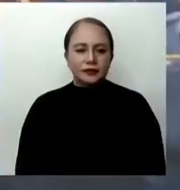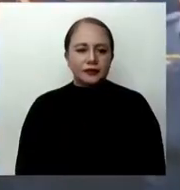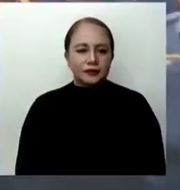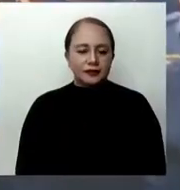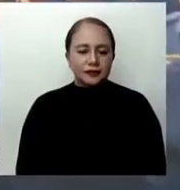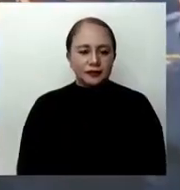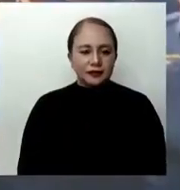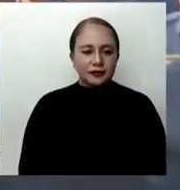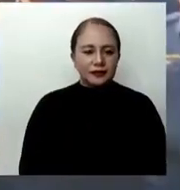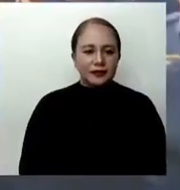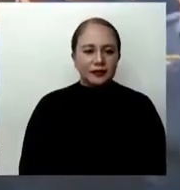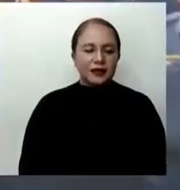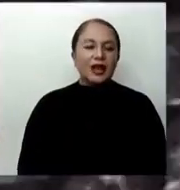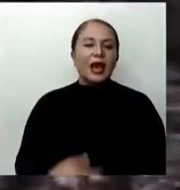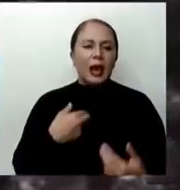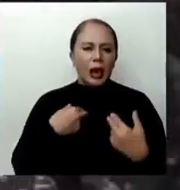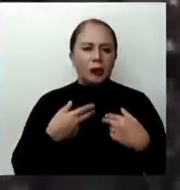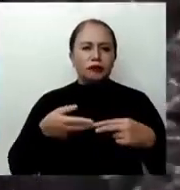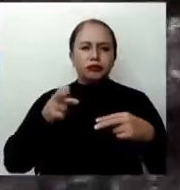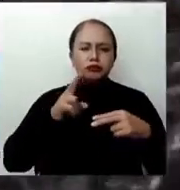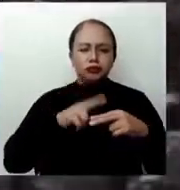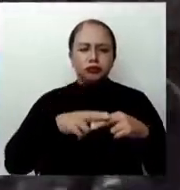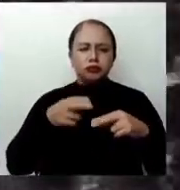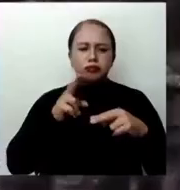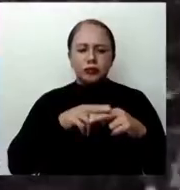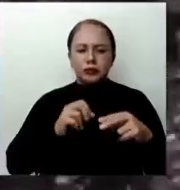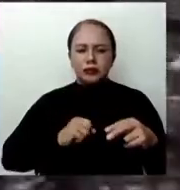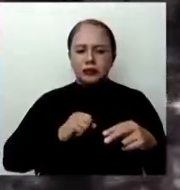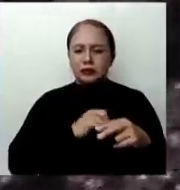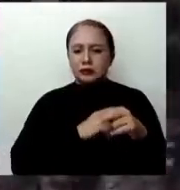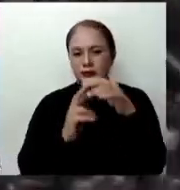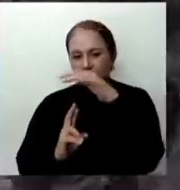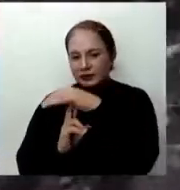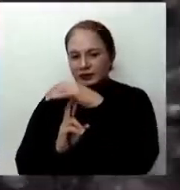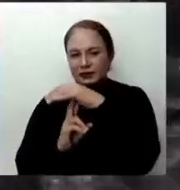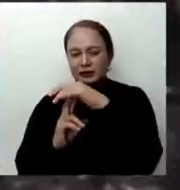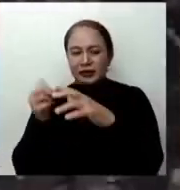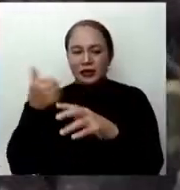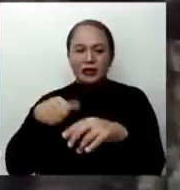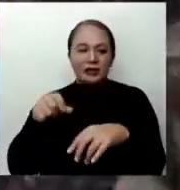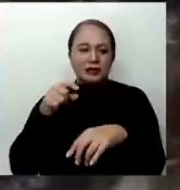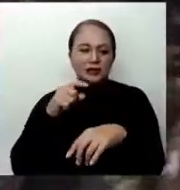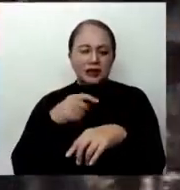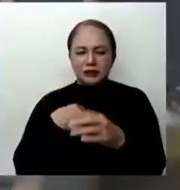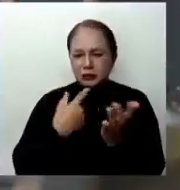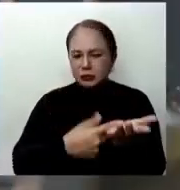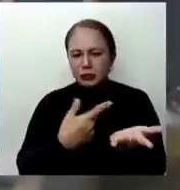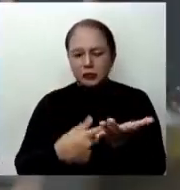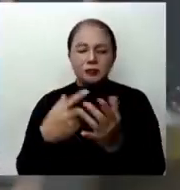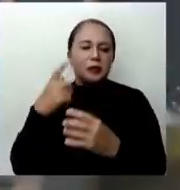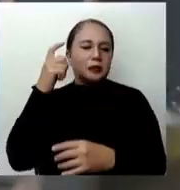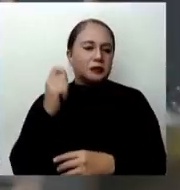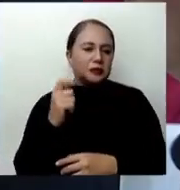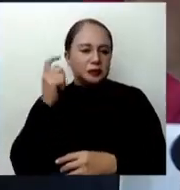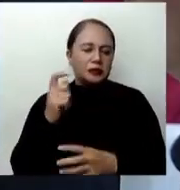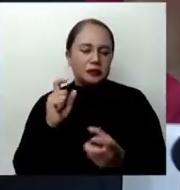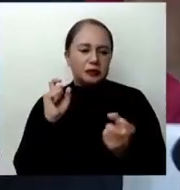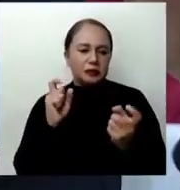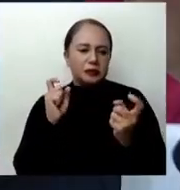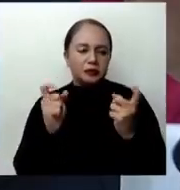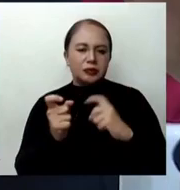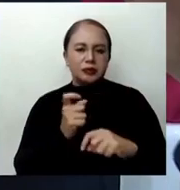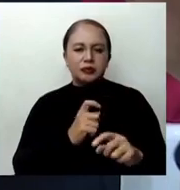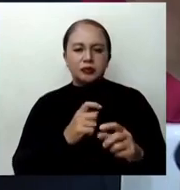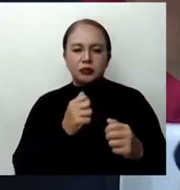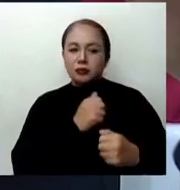There is an increase in the number of personnel who avail of retirement every time there are discussions on pension reforms for uniformed personnel. This